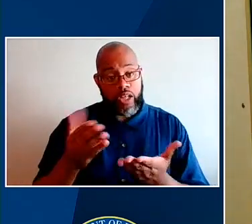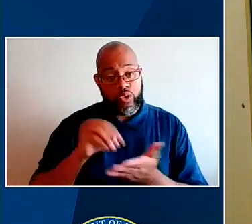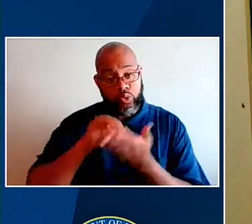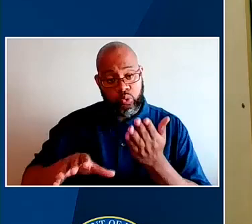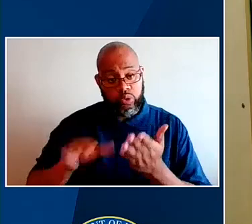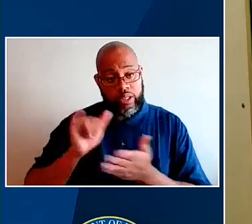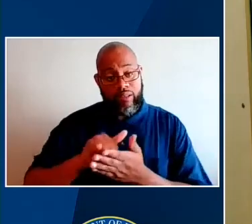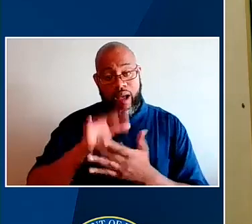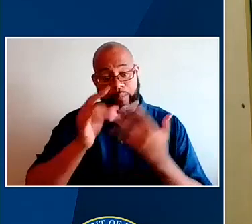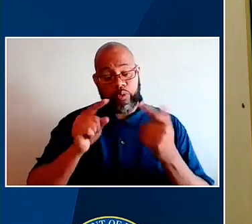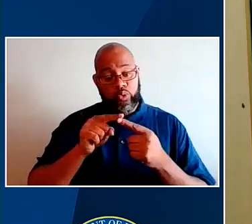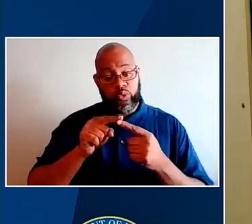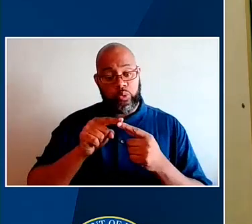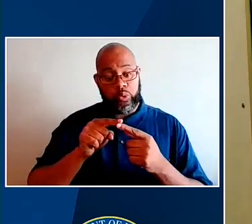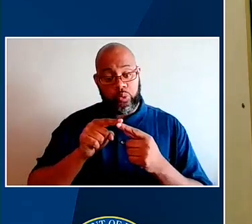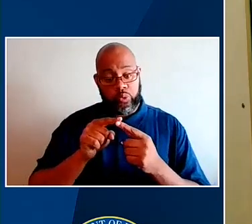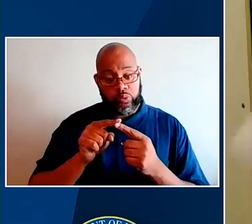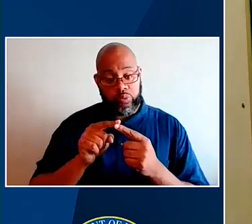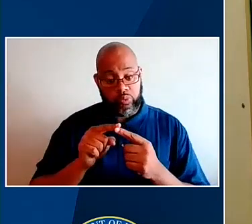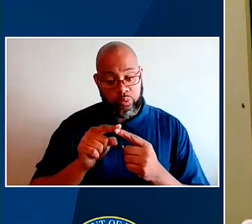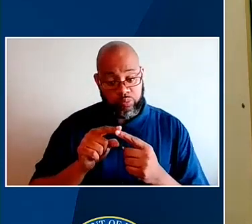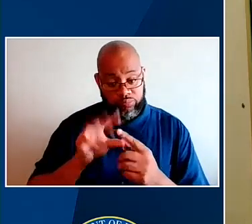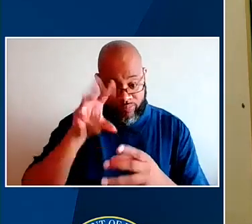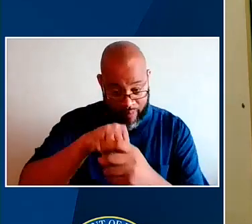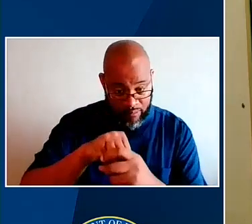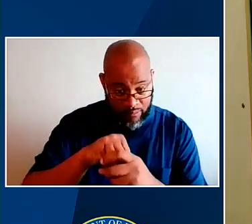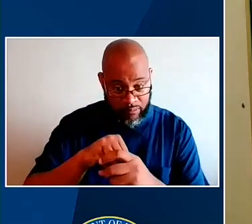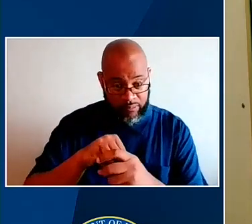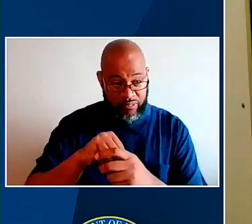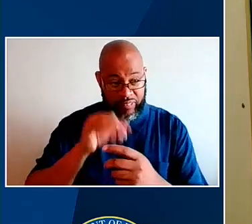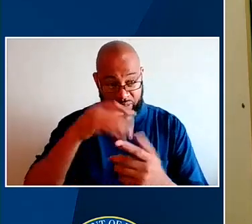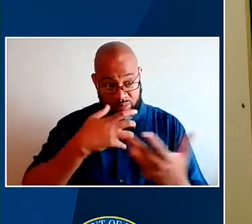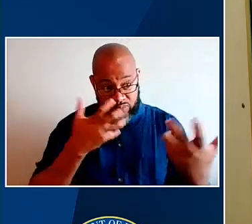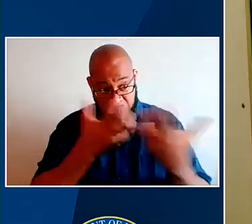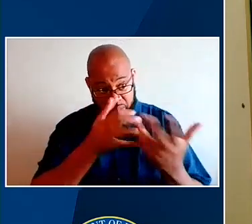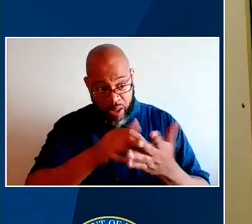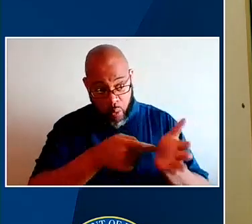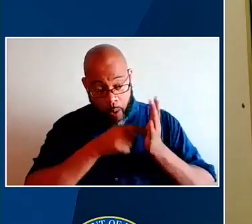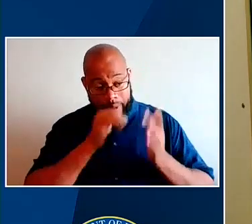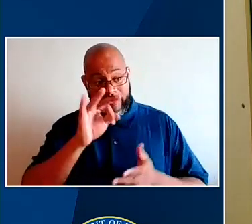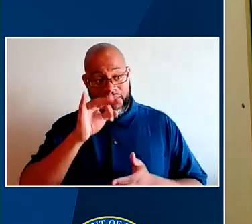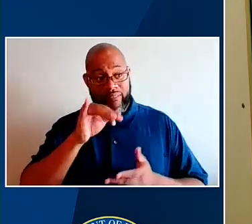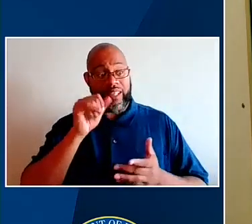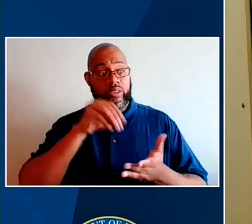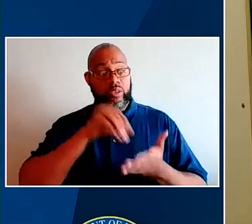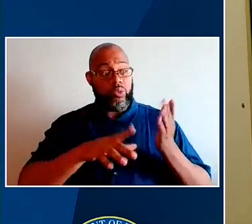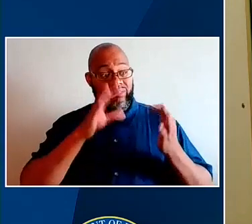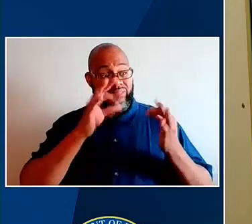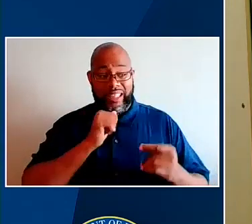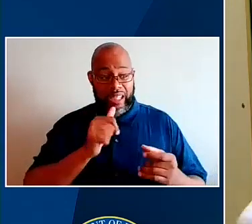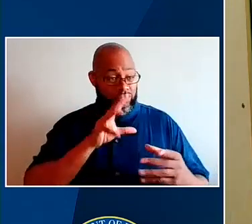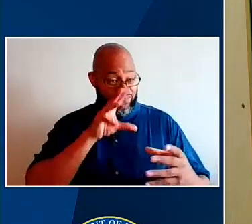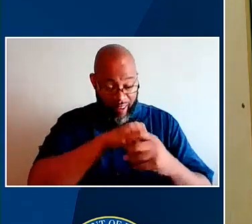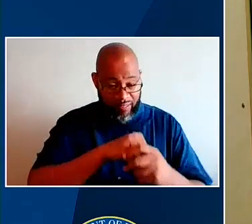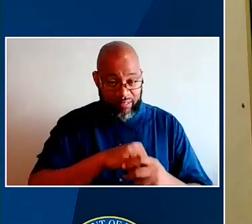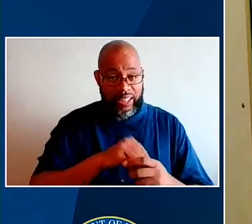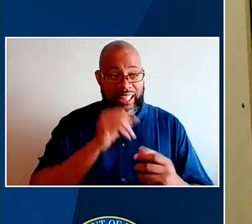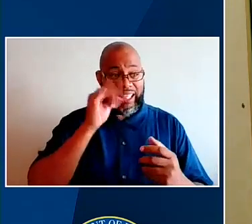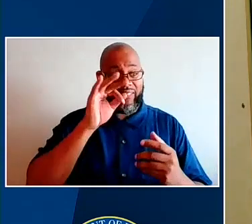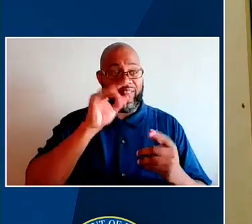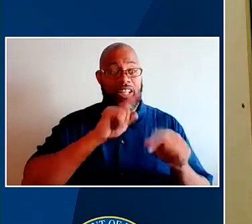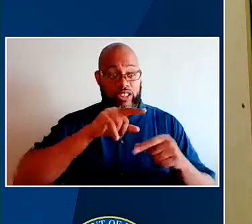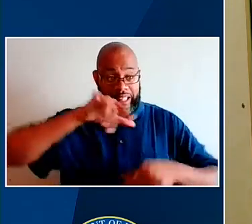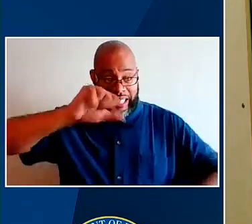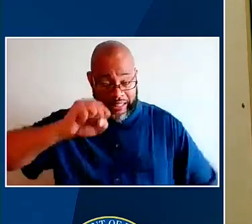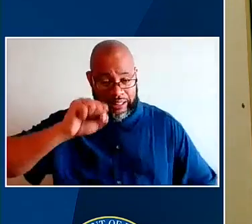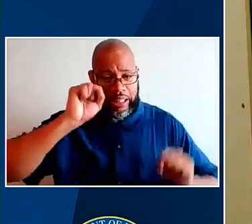the option to opt in, have we met this requirement? And if the answer is, even if the student decides not to, and if the answer is yes,